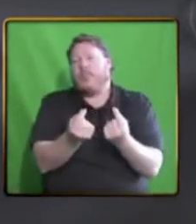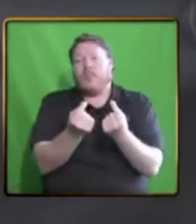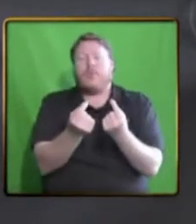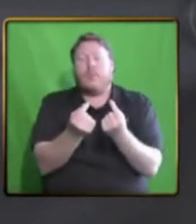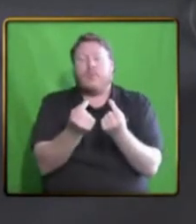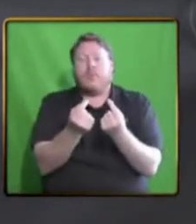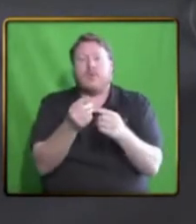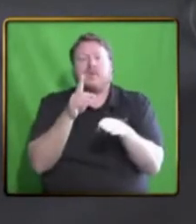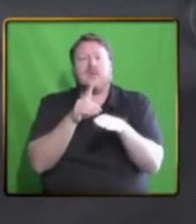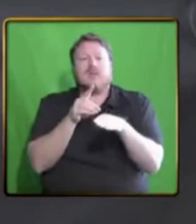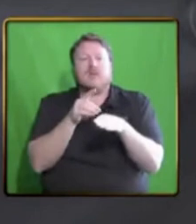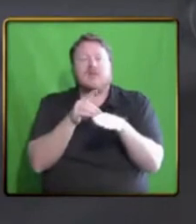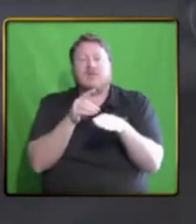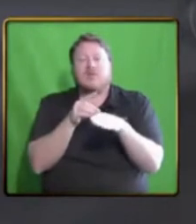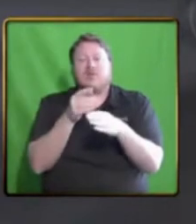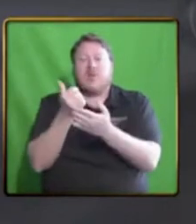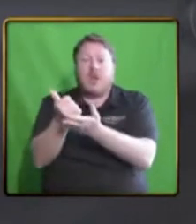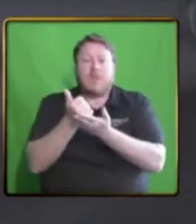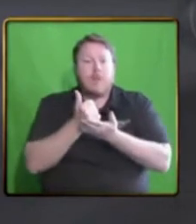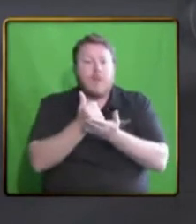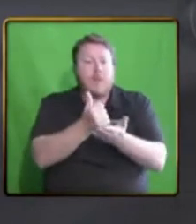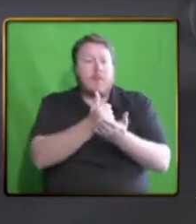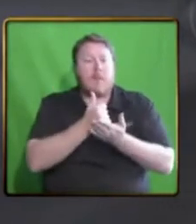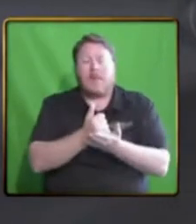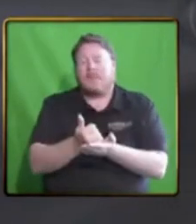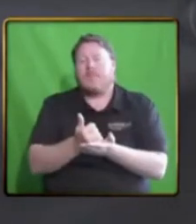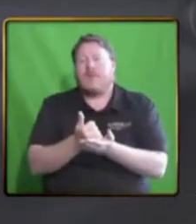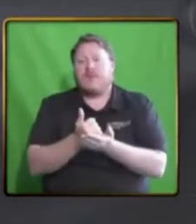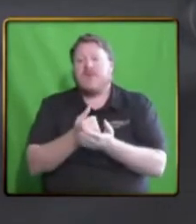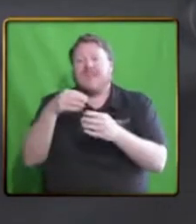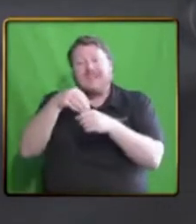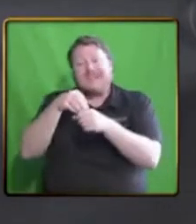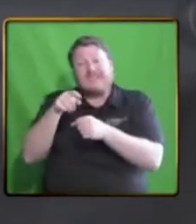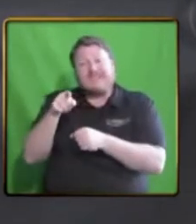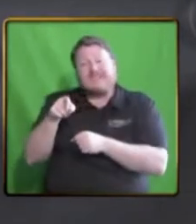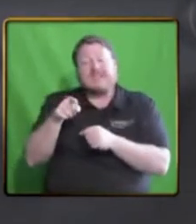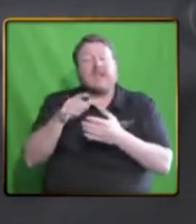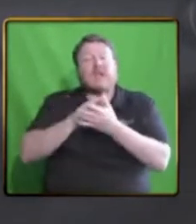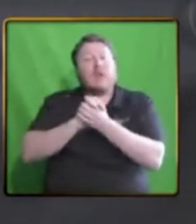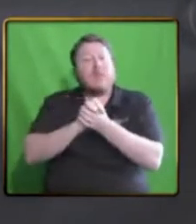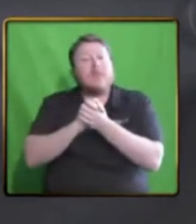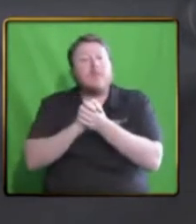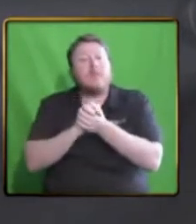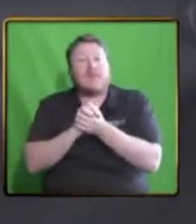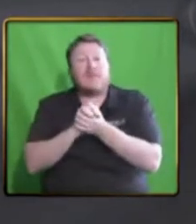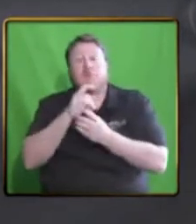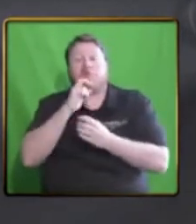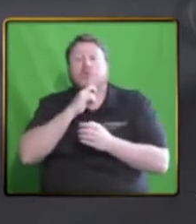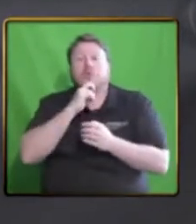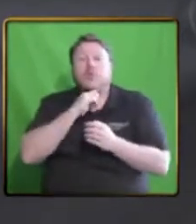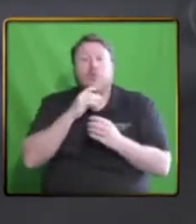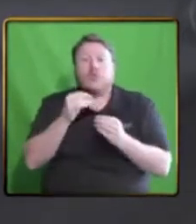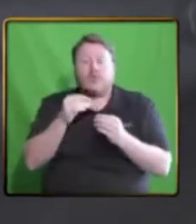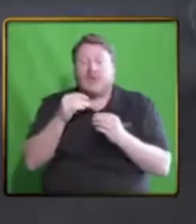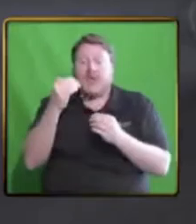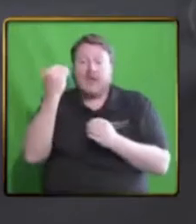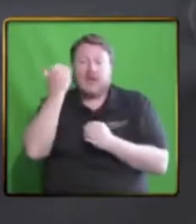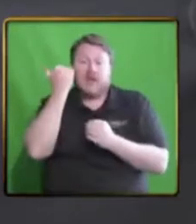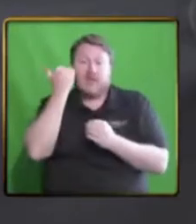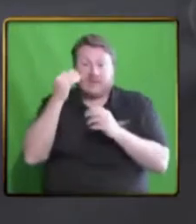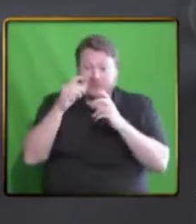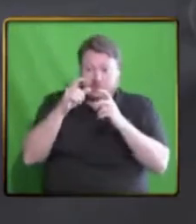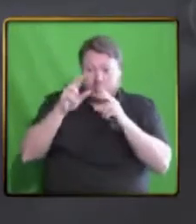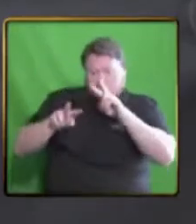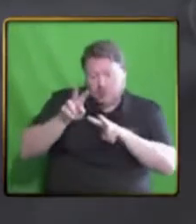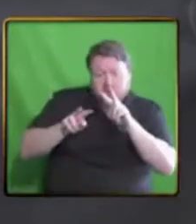the heart of the compact is a commitment to design, to use, and govern technology, and to